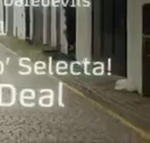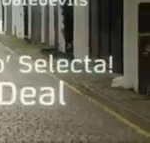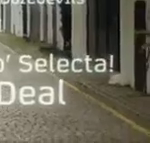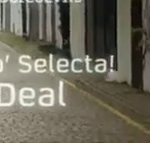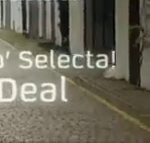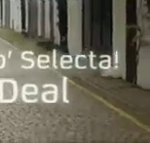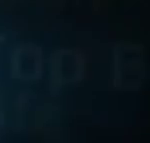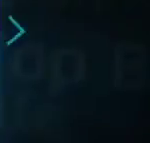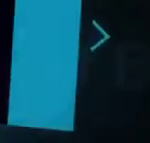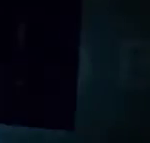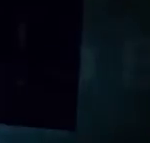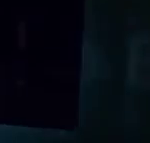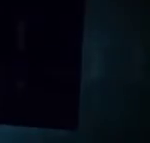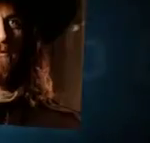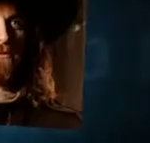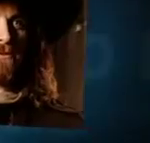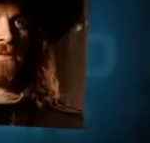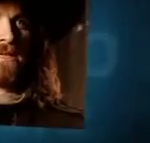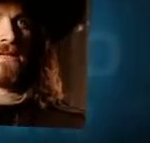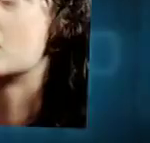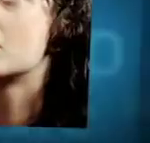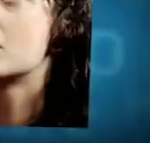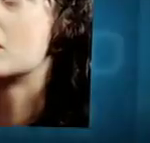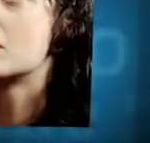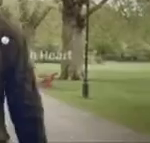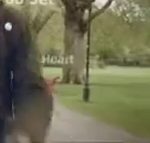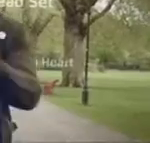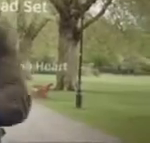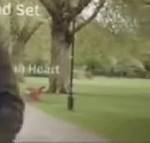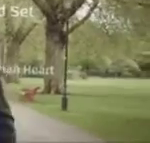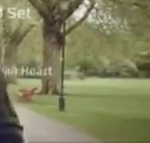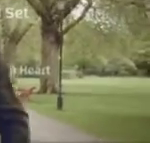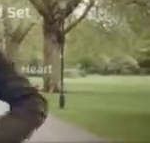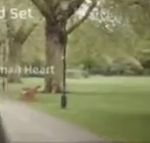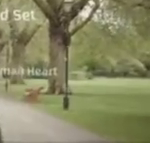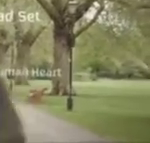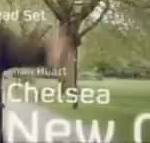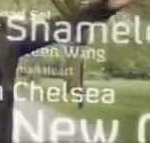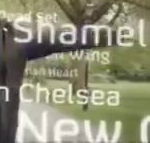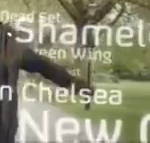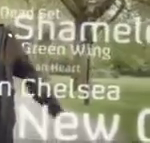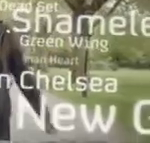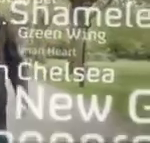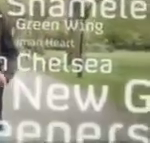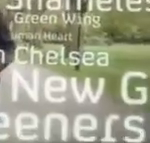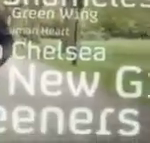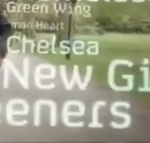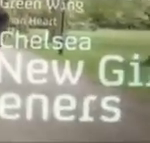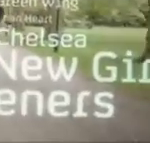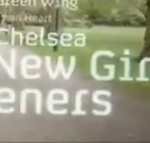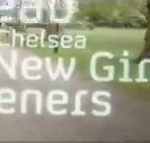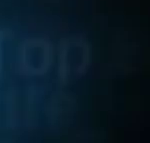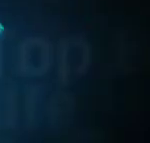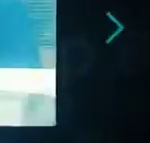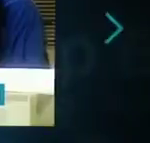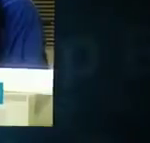Or last decade. You'll be where you choose to be. Entire collections of all them shows that you love,